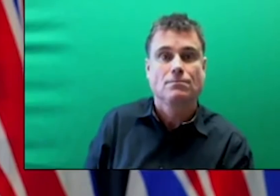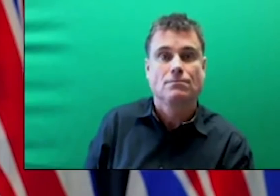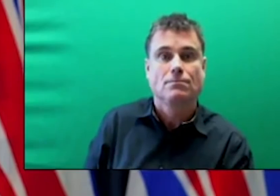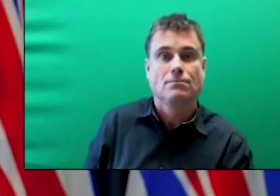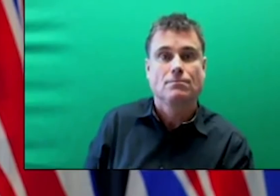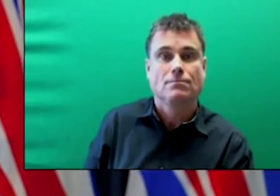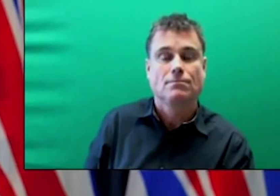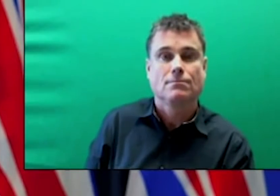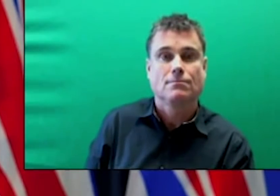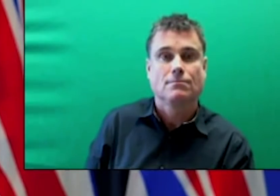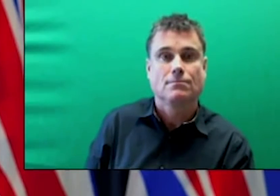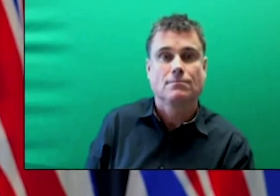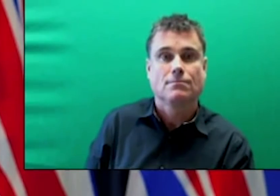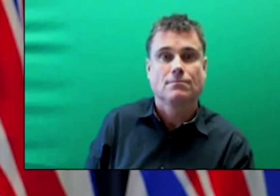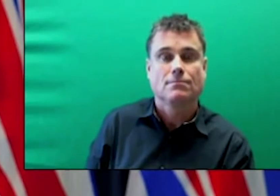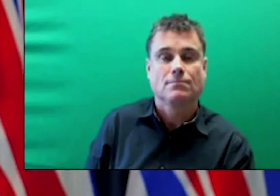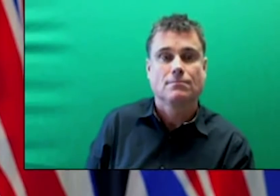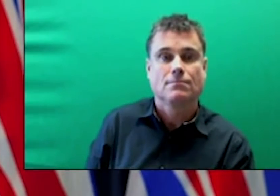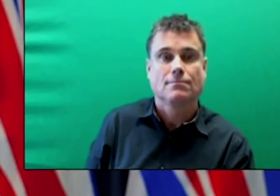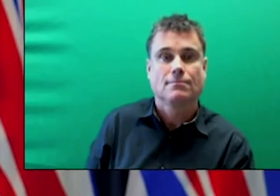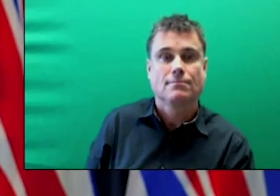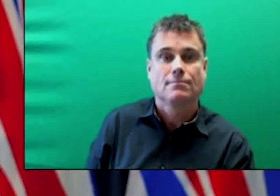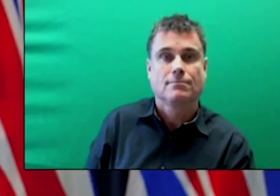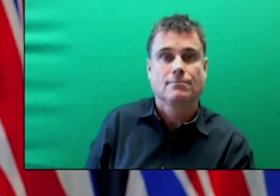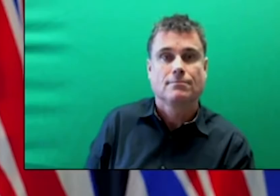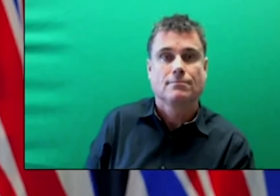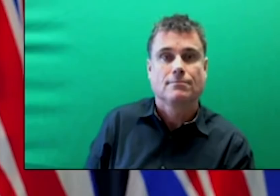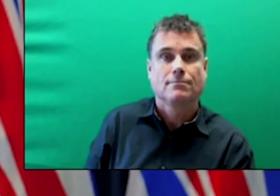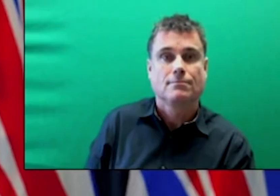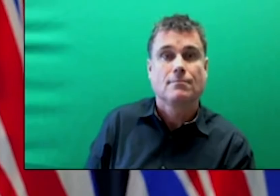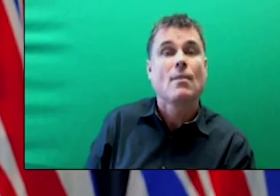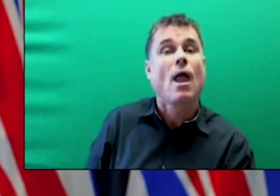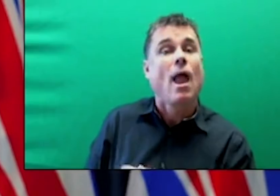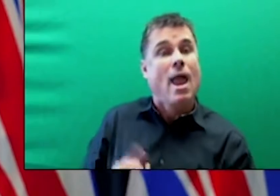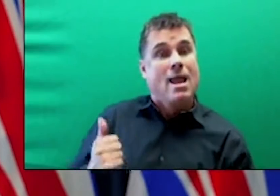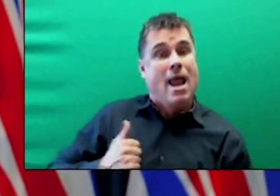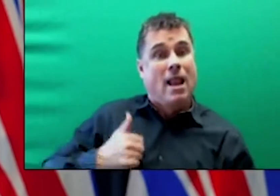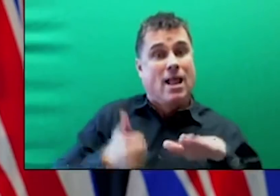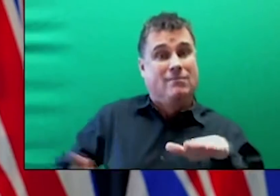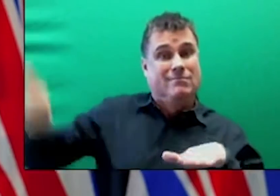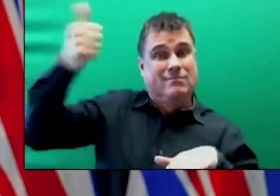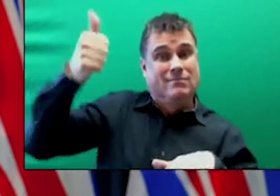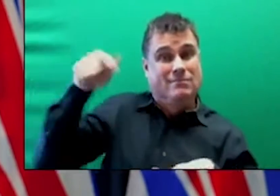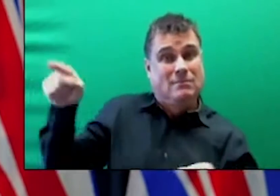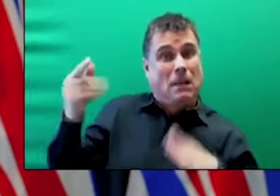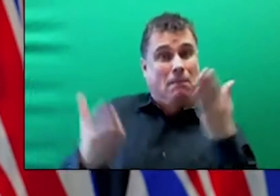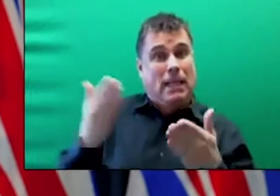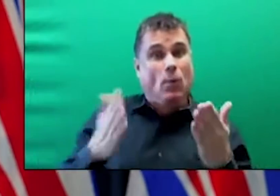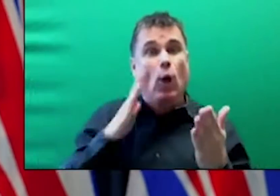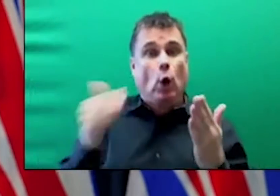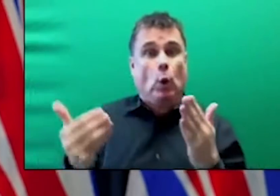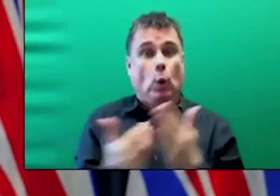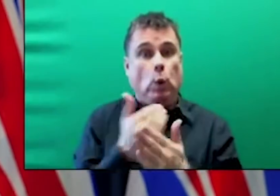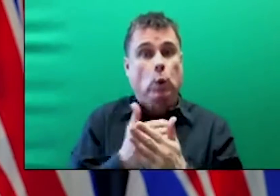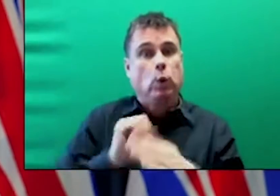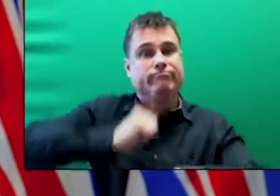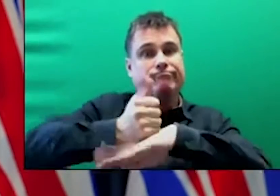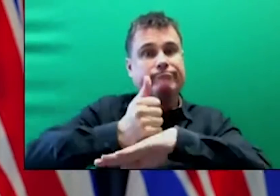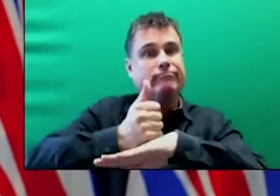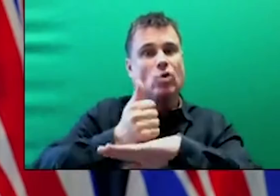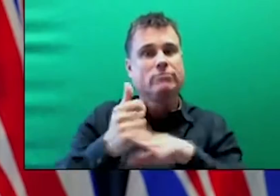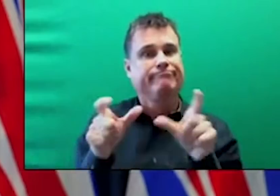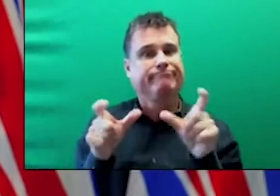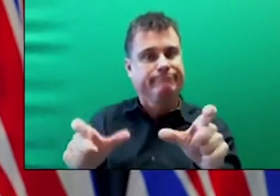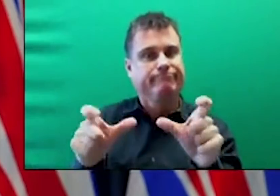Health got on top of this in January, whereas other provinces were looking into March. So the federal government has been very responsive to